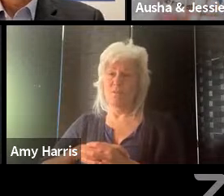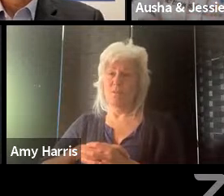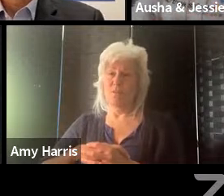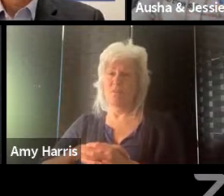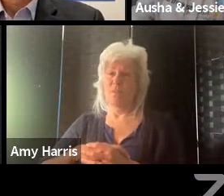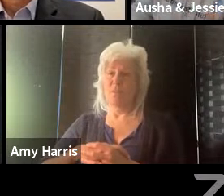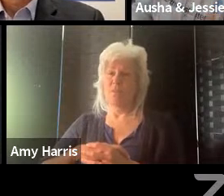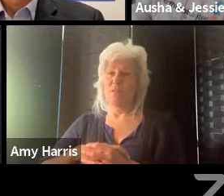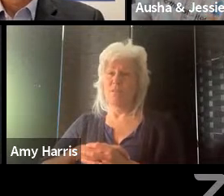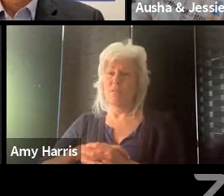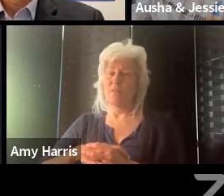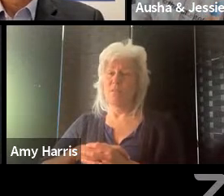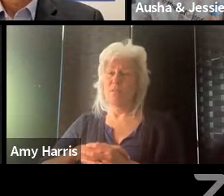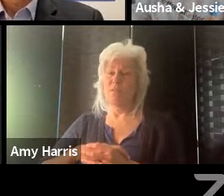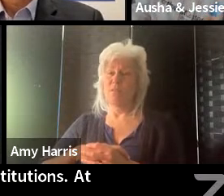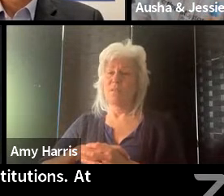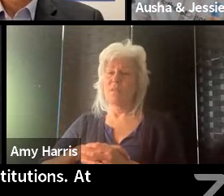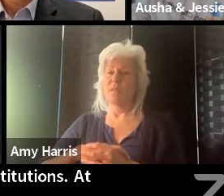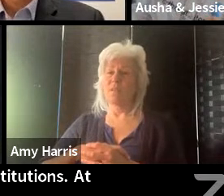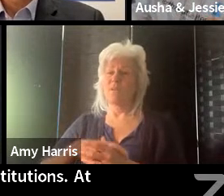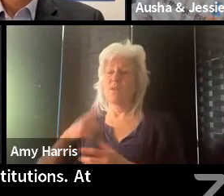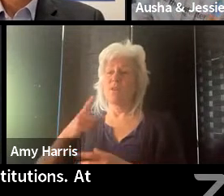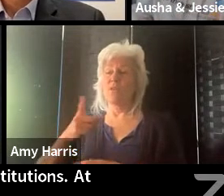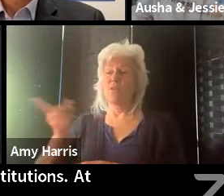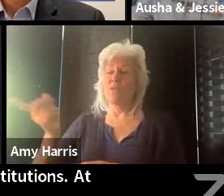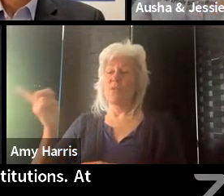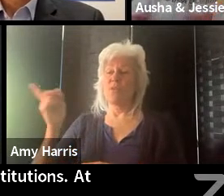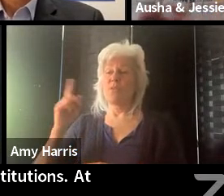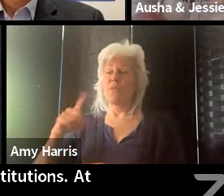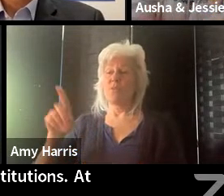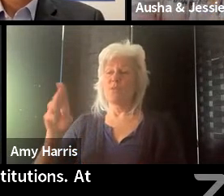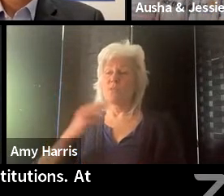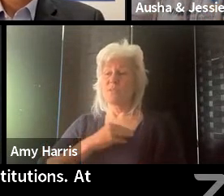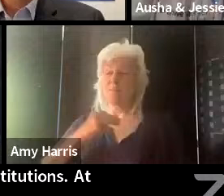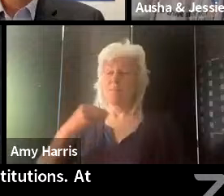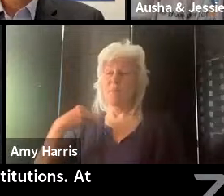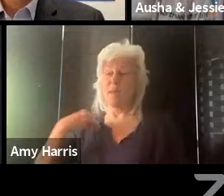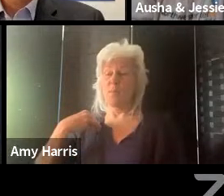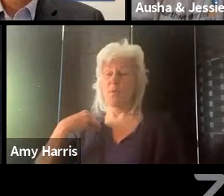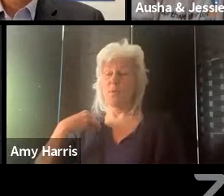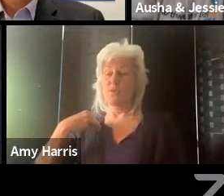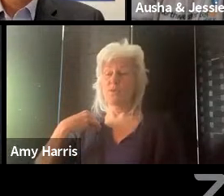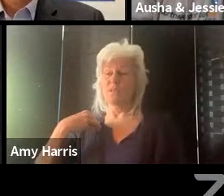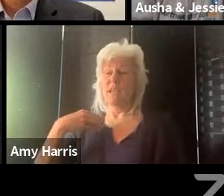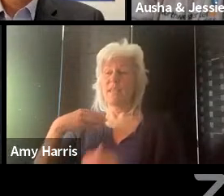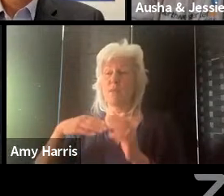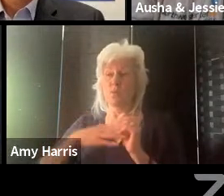And they, the membership and the leadership,